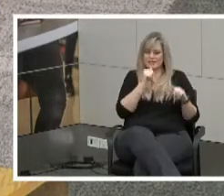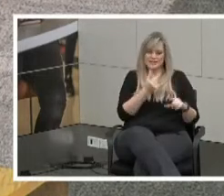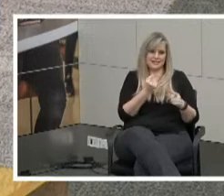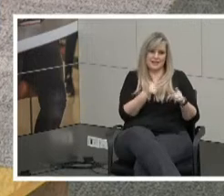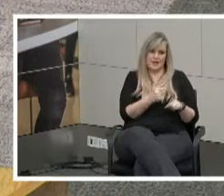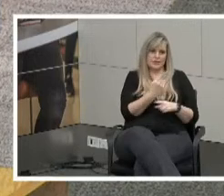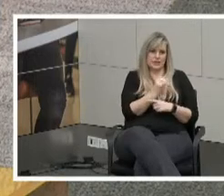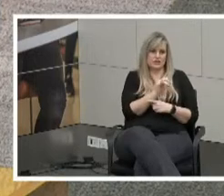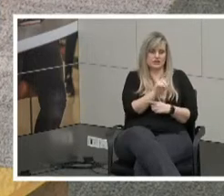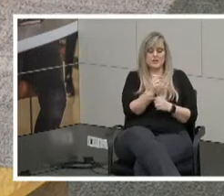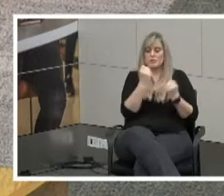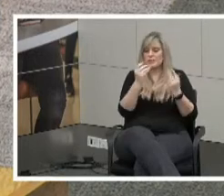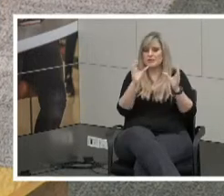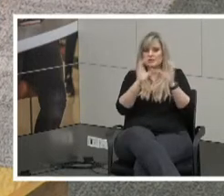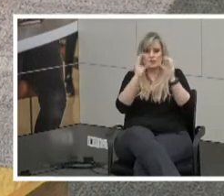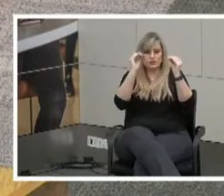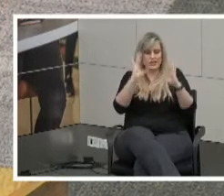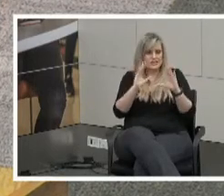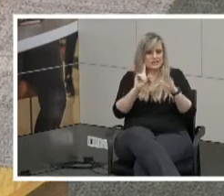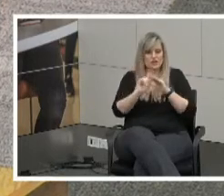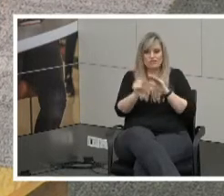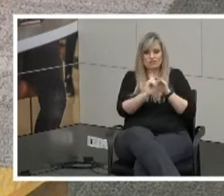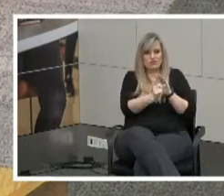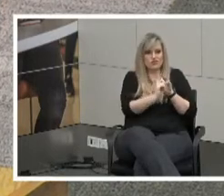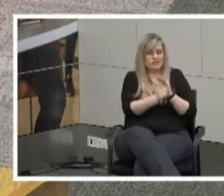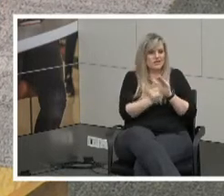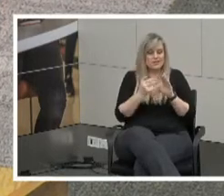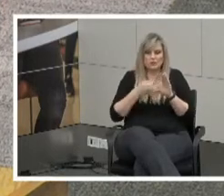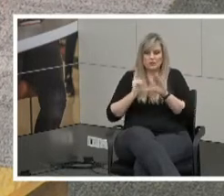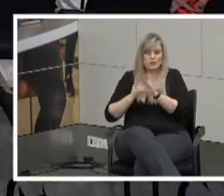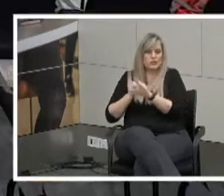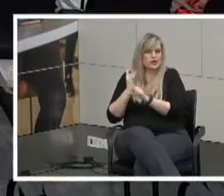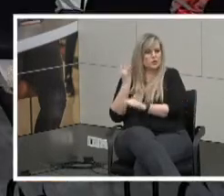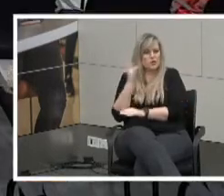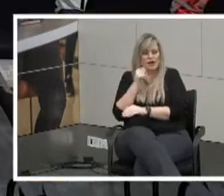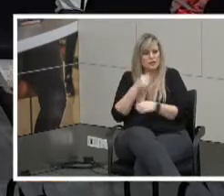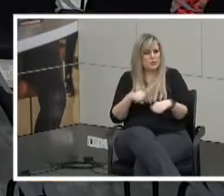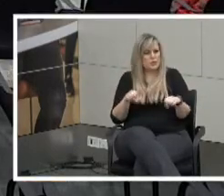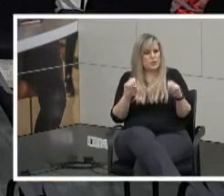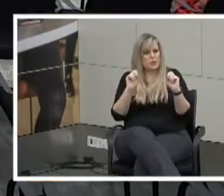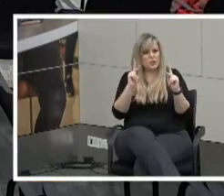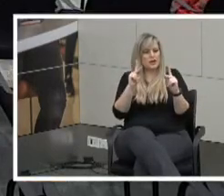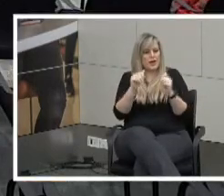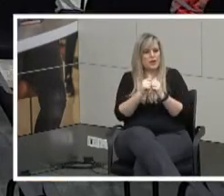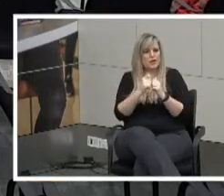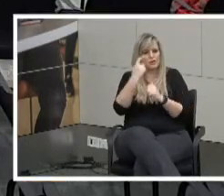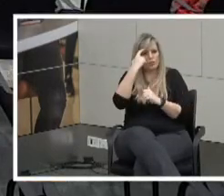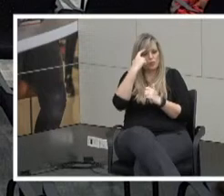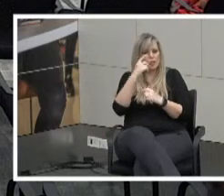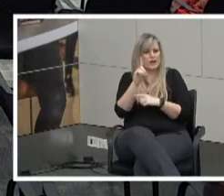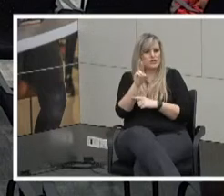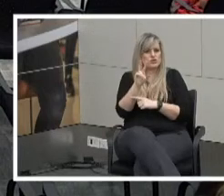certified teachers are fleeing the district why are you okay with spr drink thank